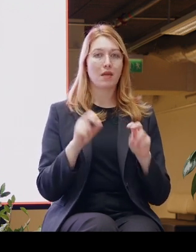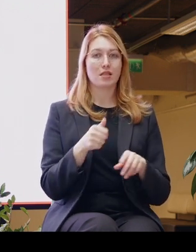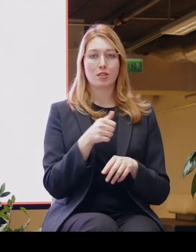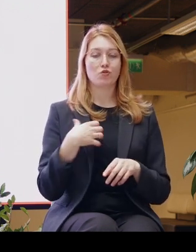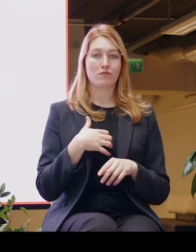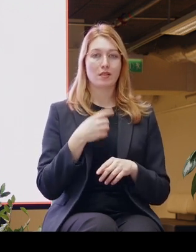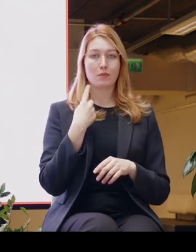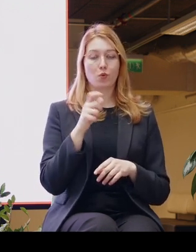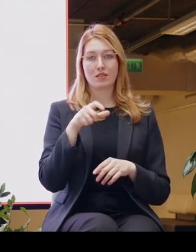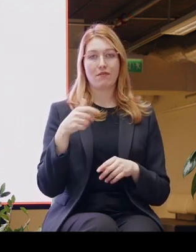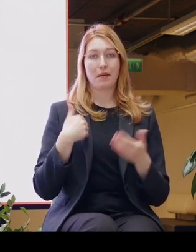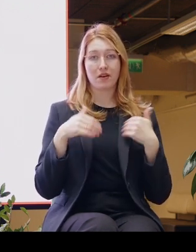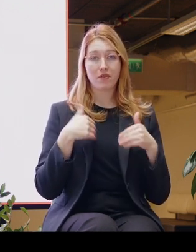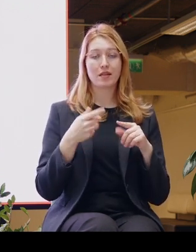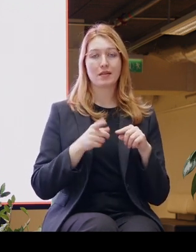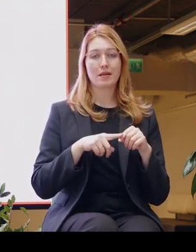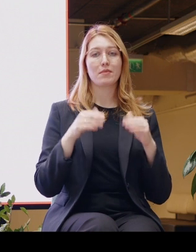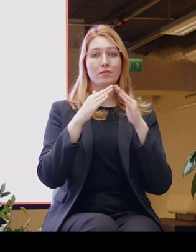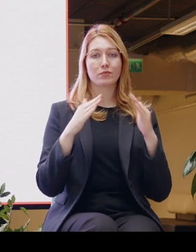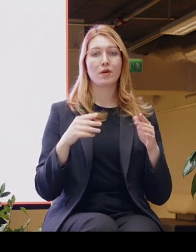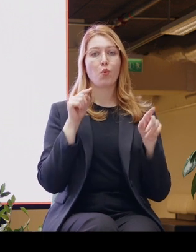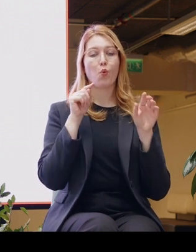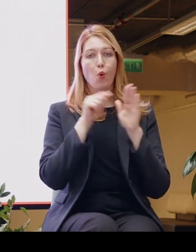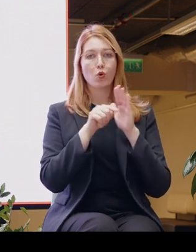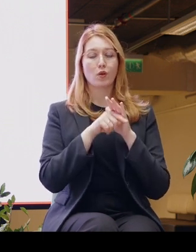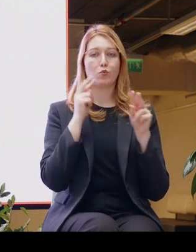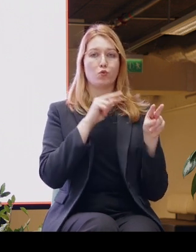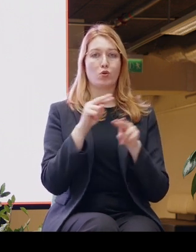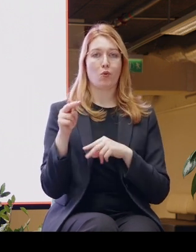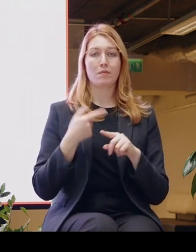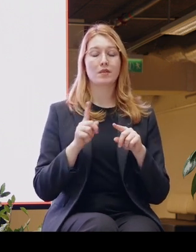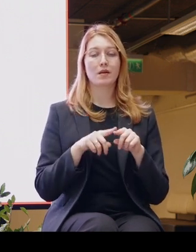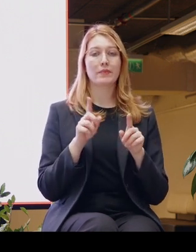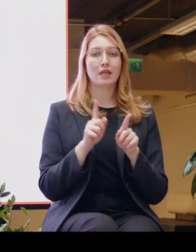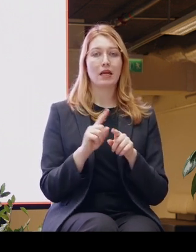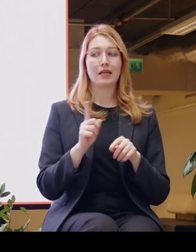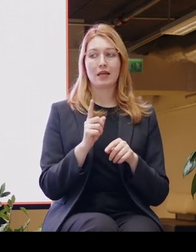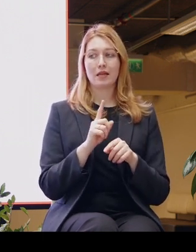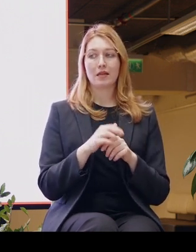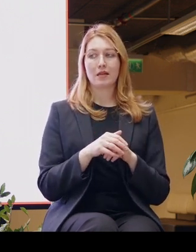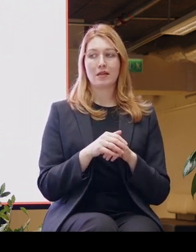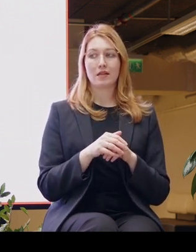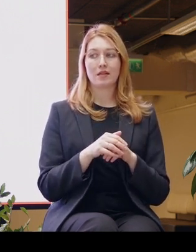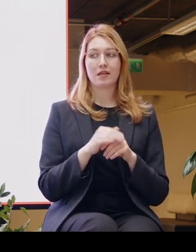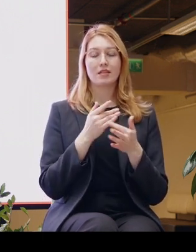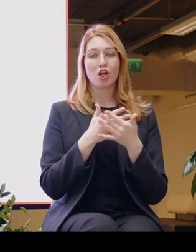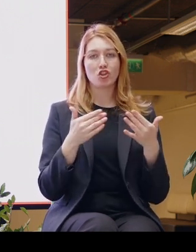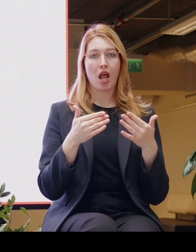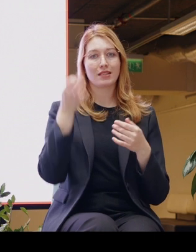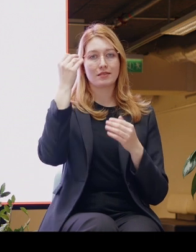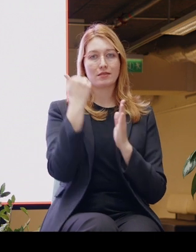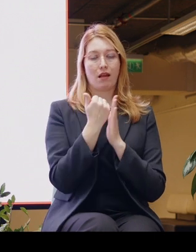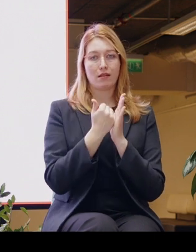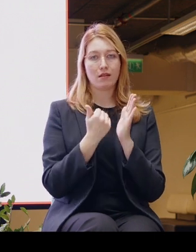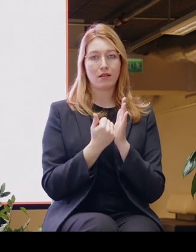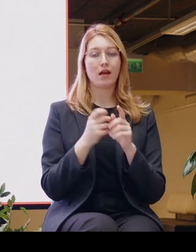is the basis also for the building supervision. There is also different standards.